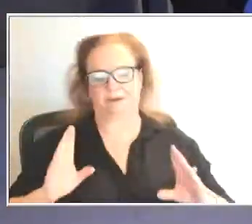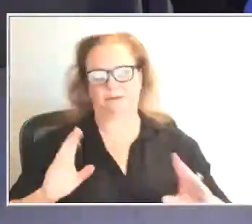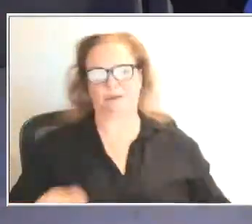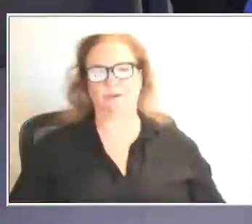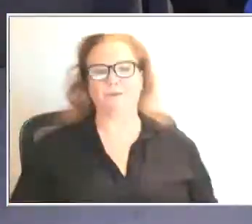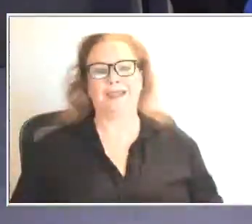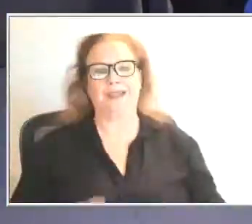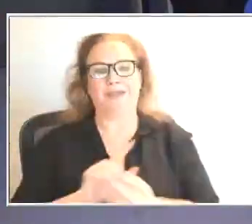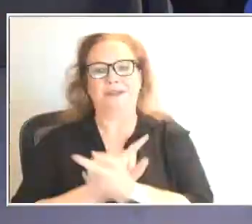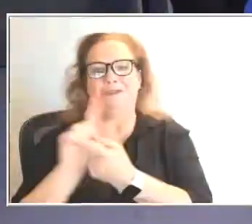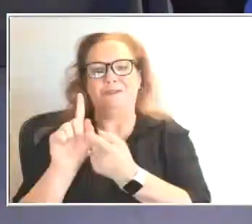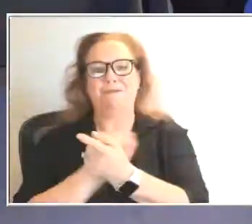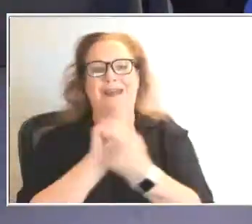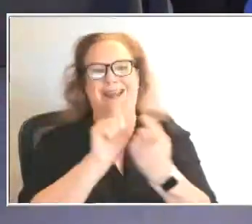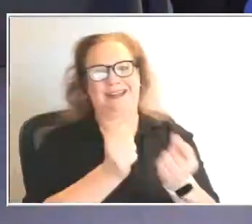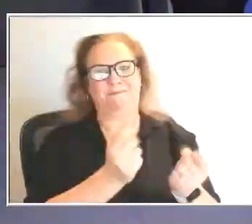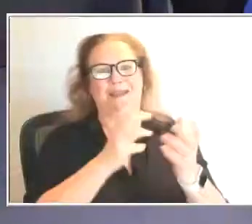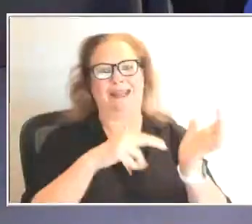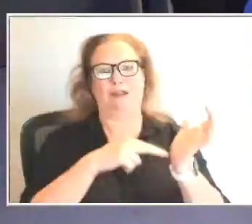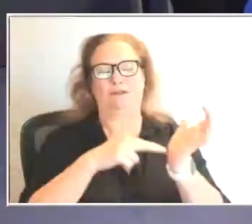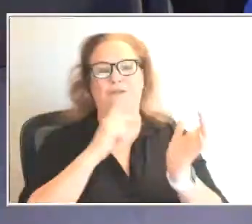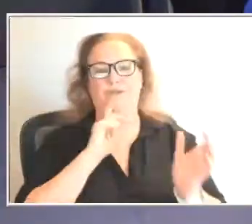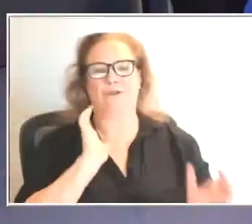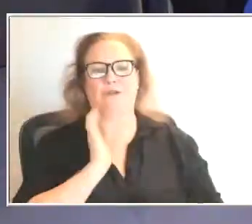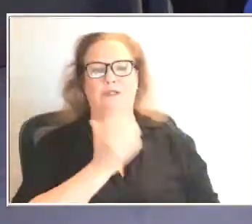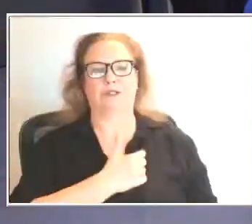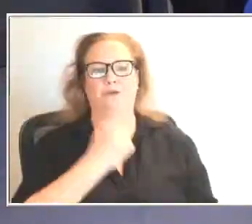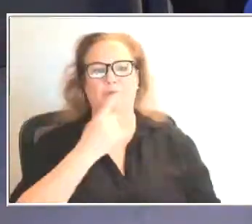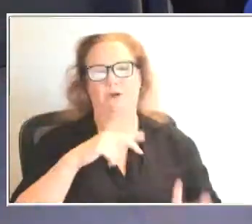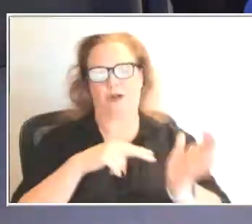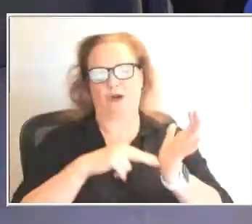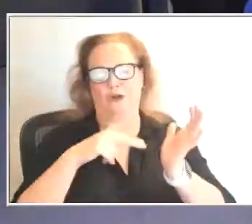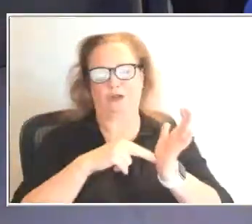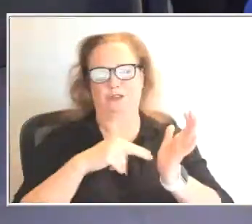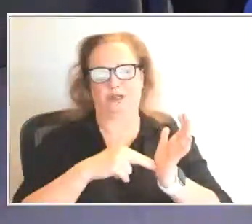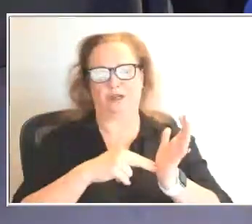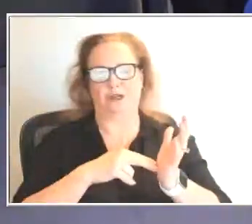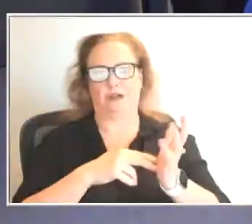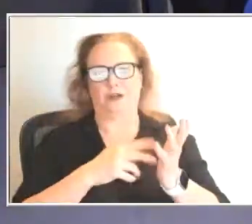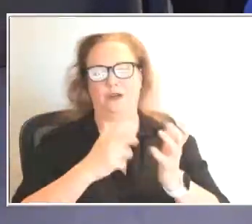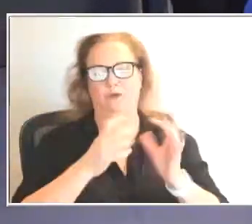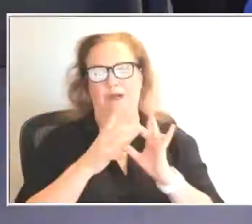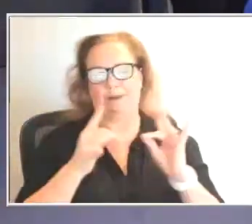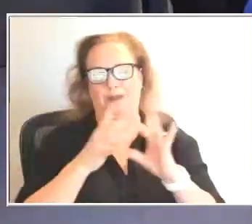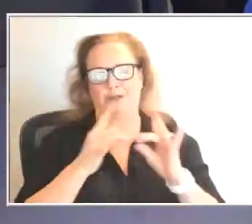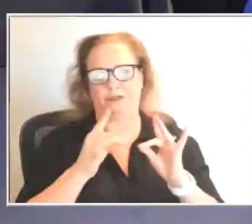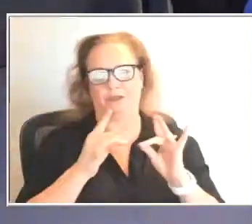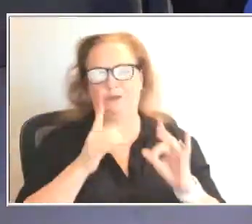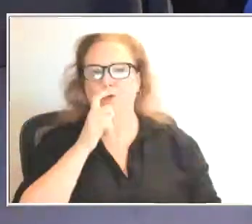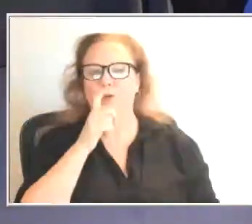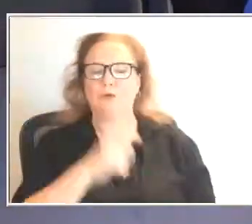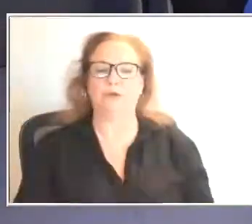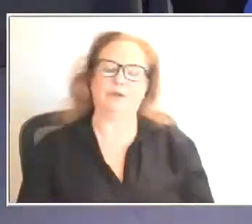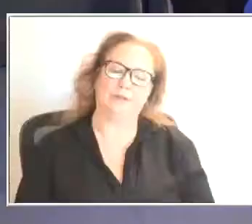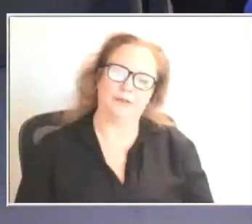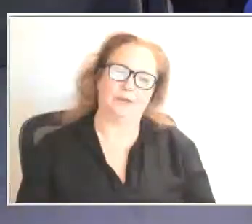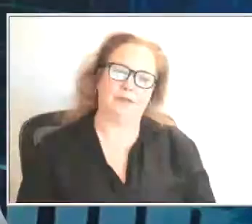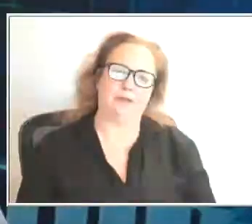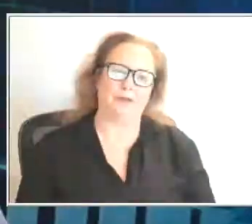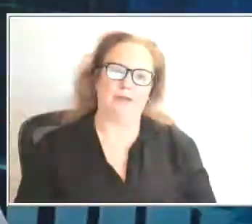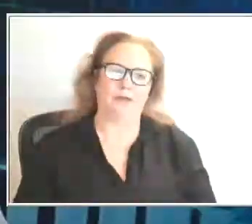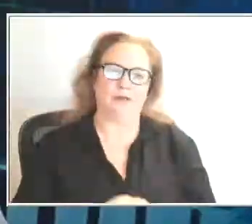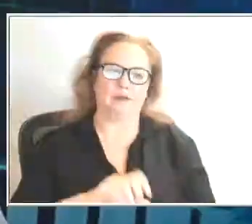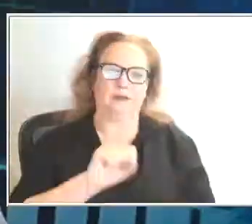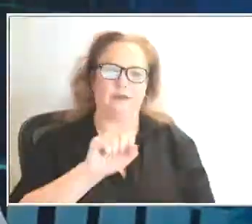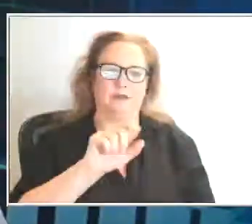on this journey, and you told us, though, there was one nurse in particular you'd like to mention. Who was that, and tell us why? Well, her name is